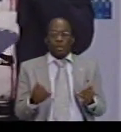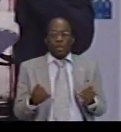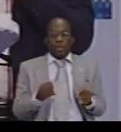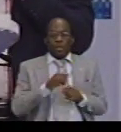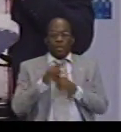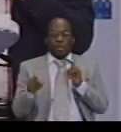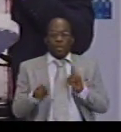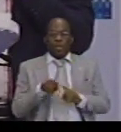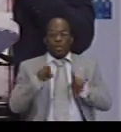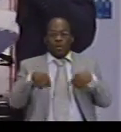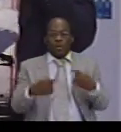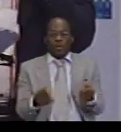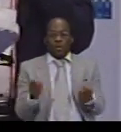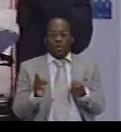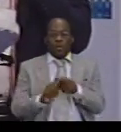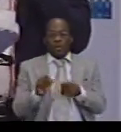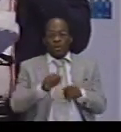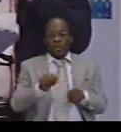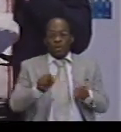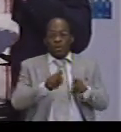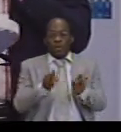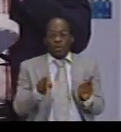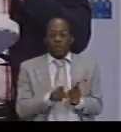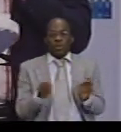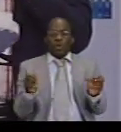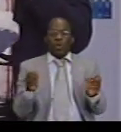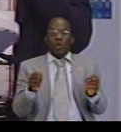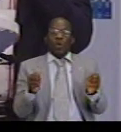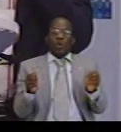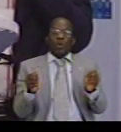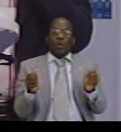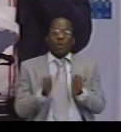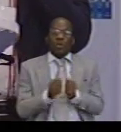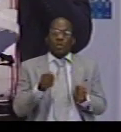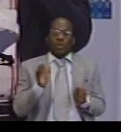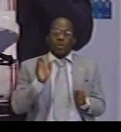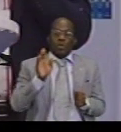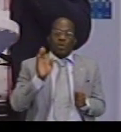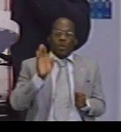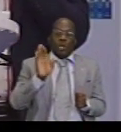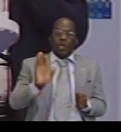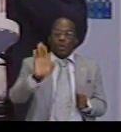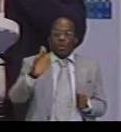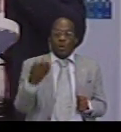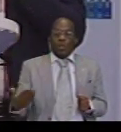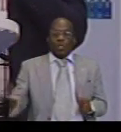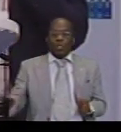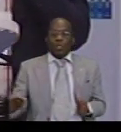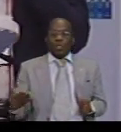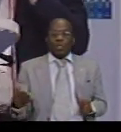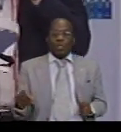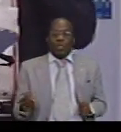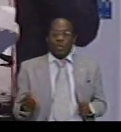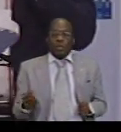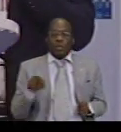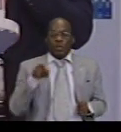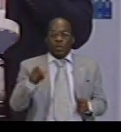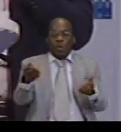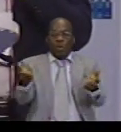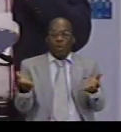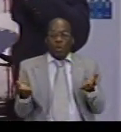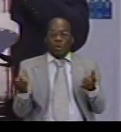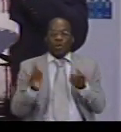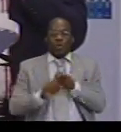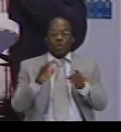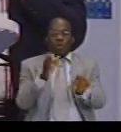fountain with your bucket or with anything, any recipients, and you want to bring a water,